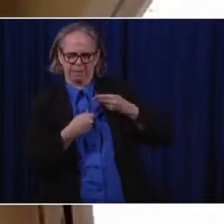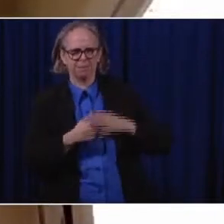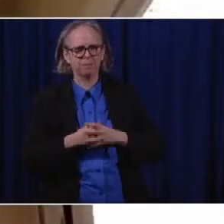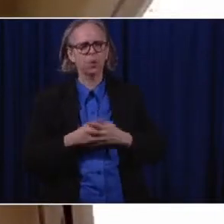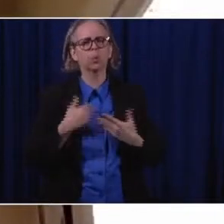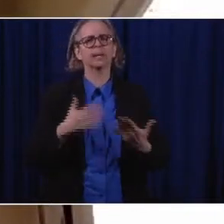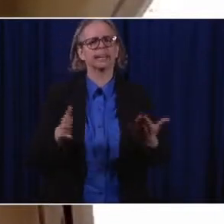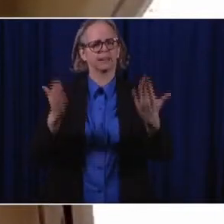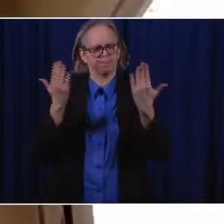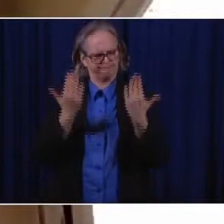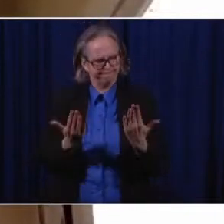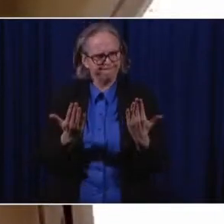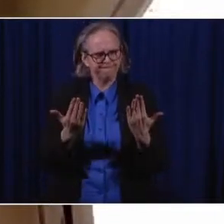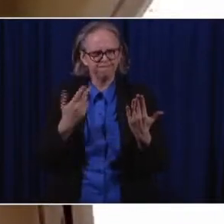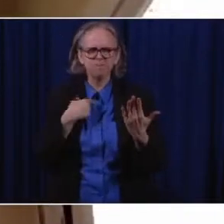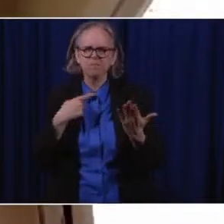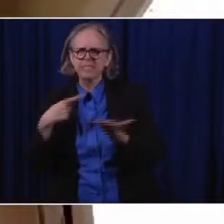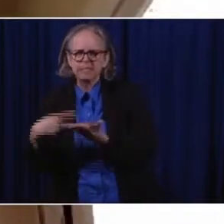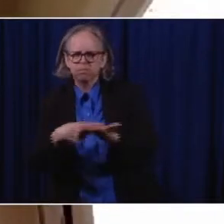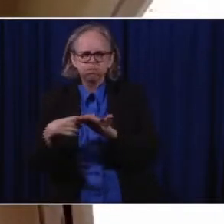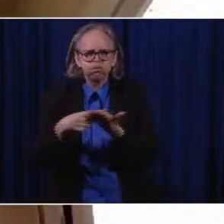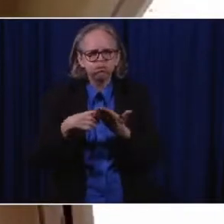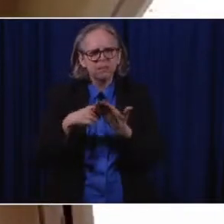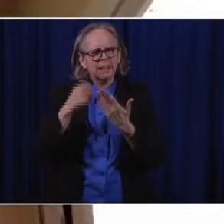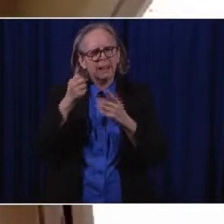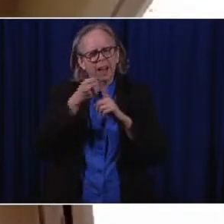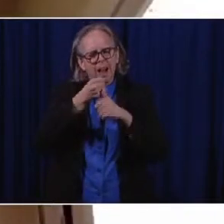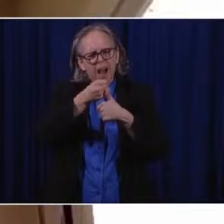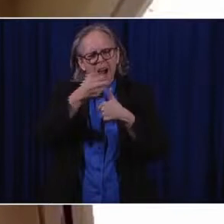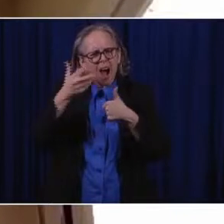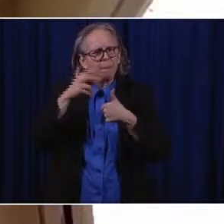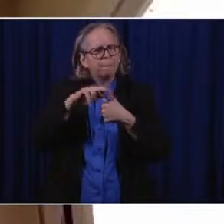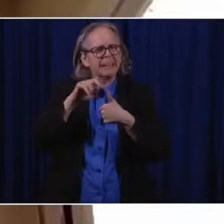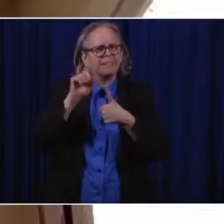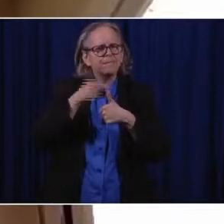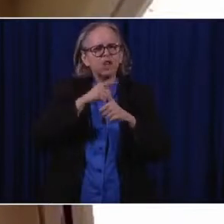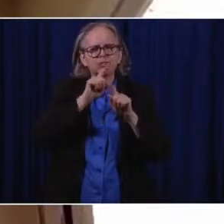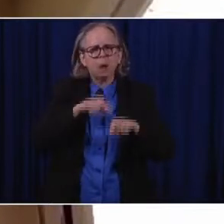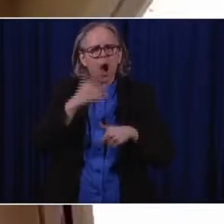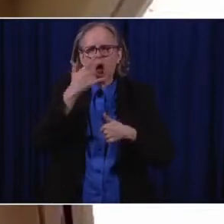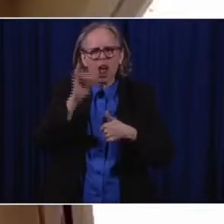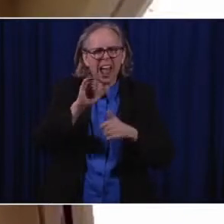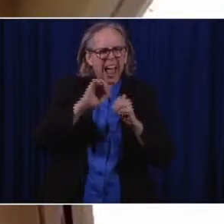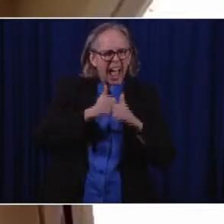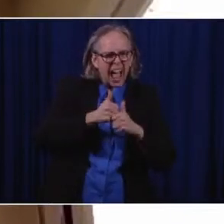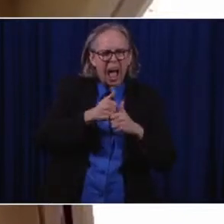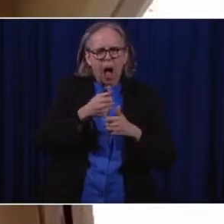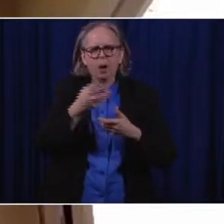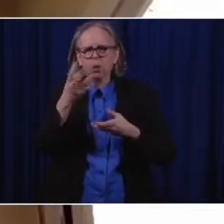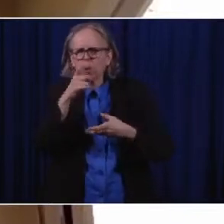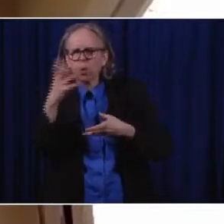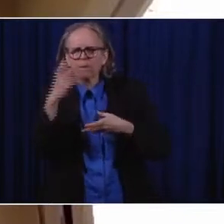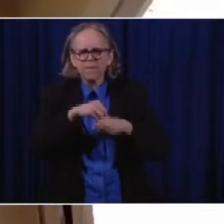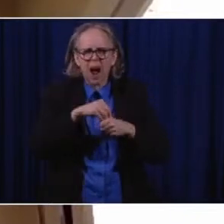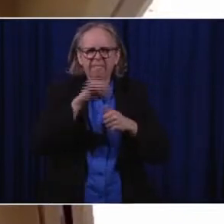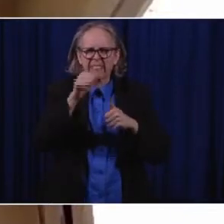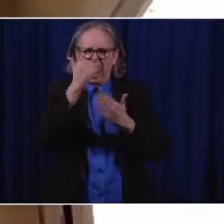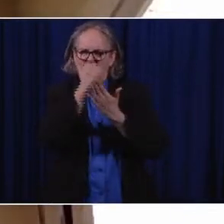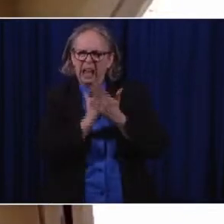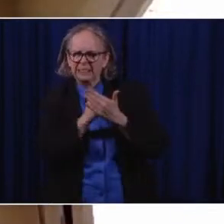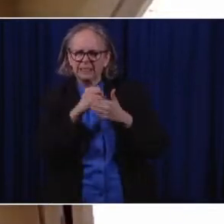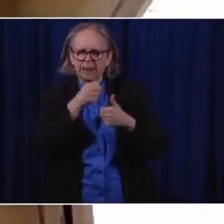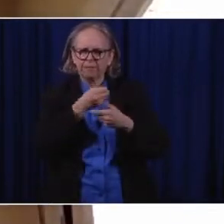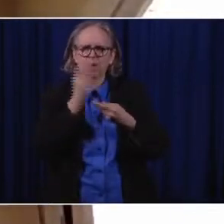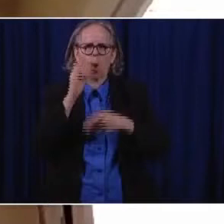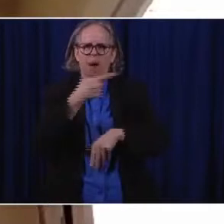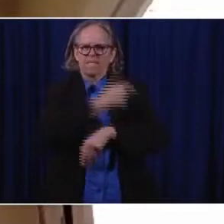flesh that out with the expectation, the understanding that as we get closer to vaccine release date, they